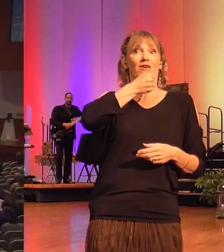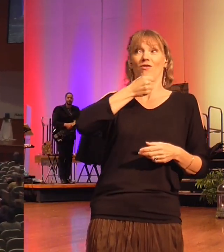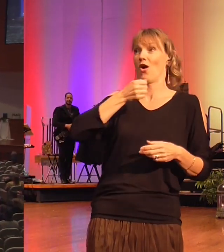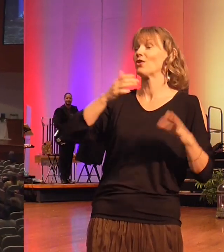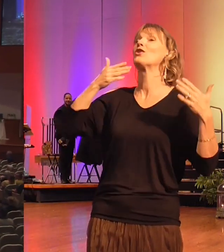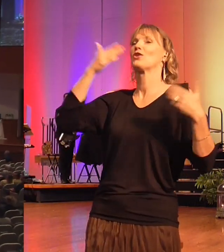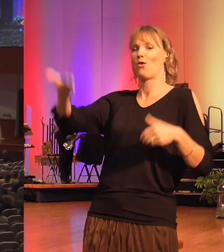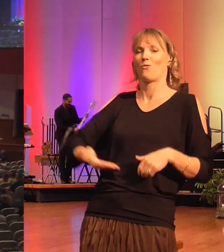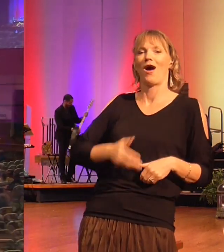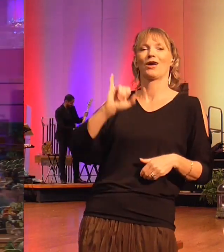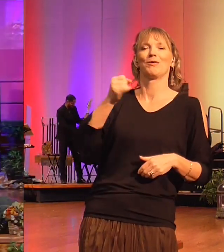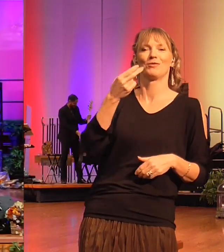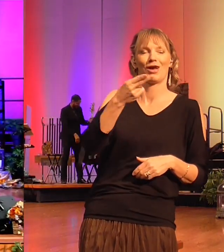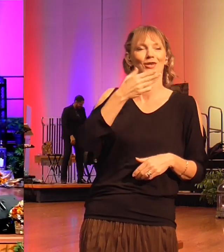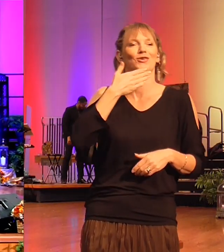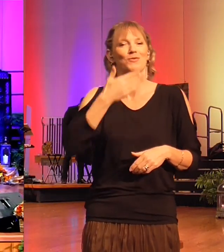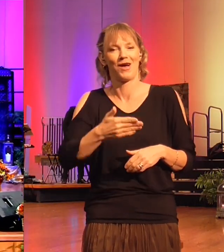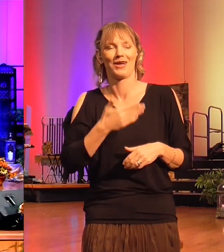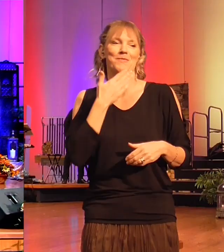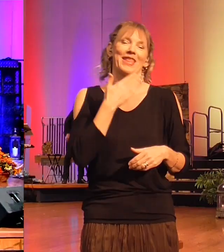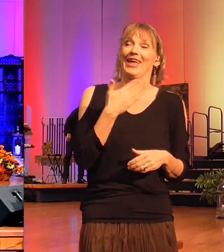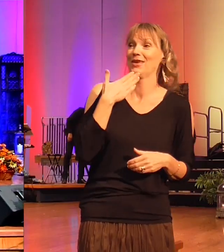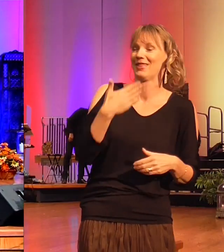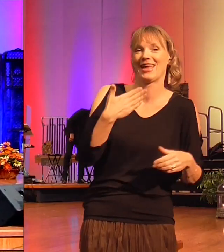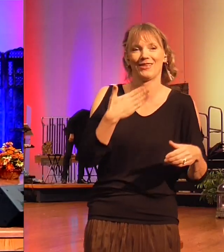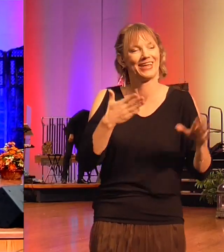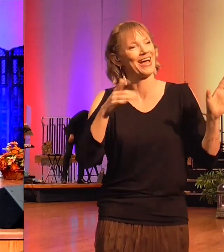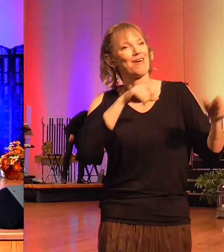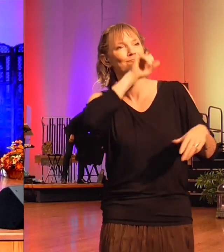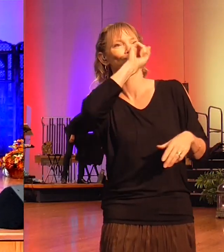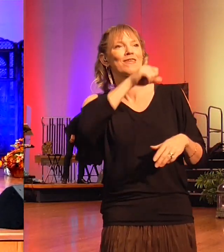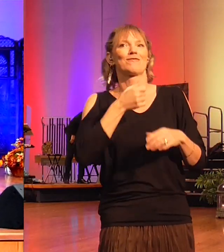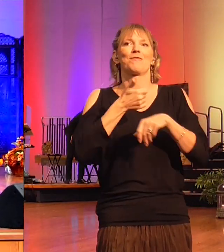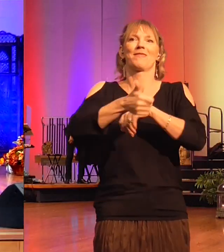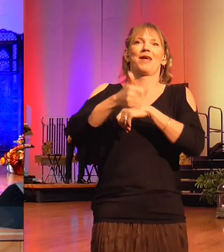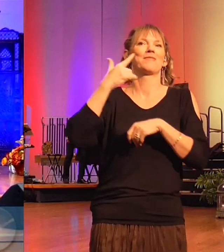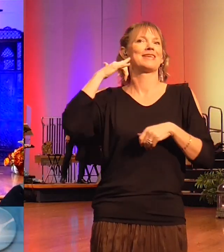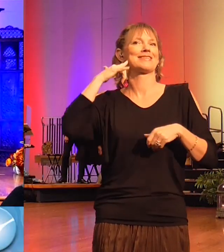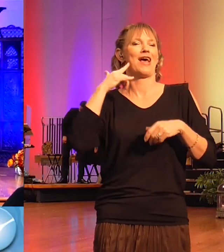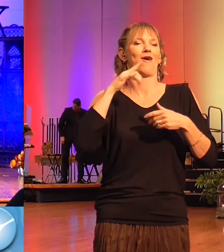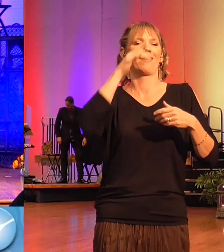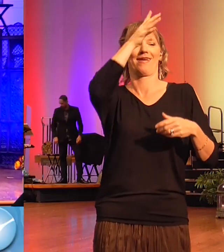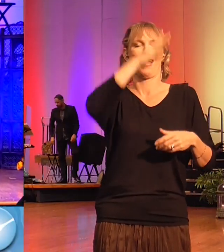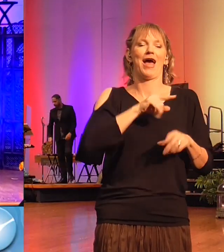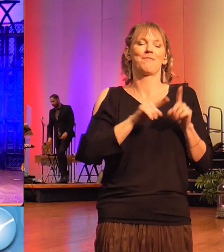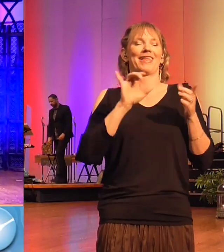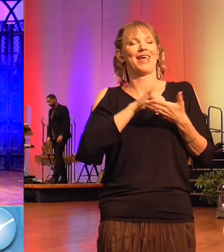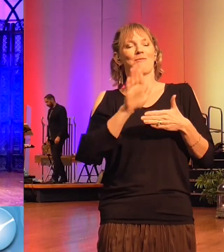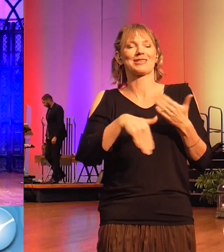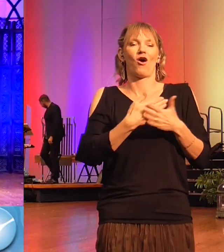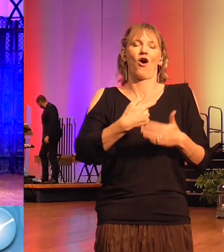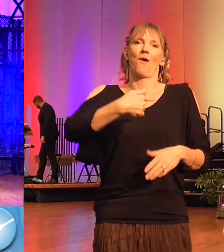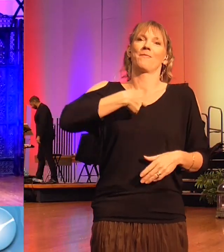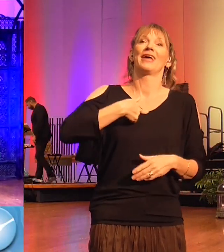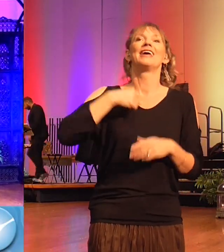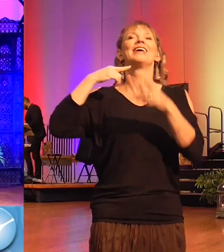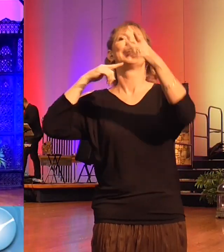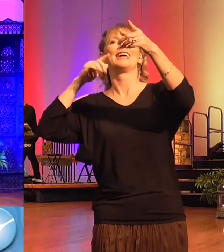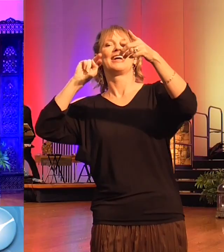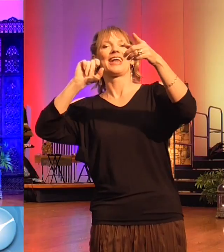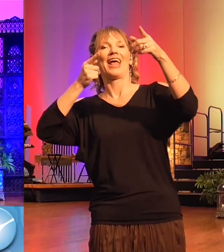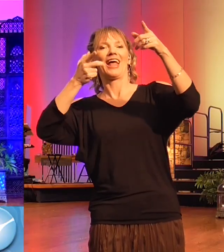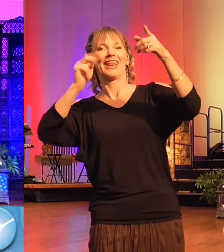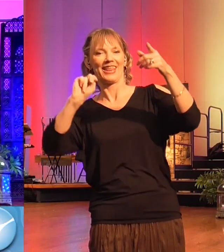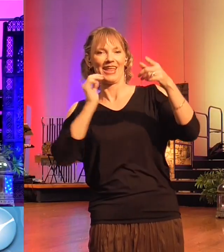Thank you. Thank you. Yes, I'd love to blame the sound guy, but that was all me. Thank you, Nathan. Let's hear it for Nathan, our incredible sound engineer.